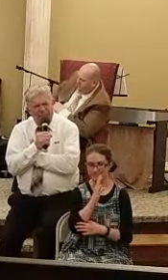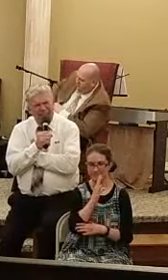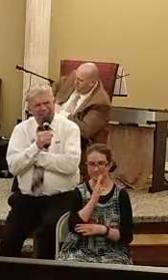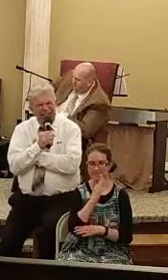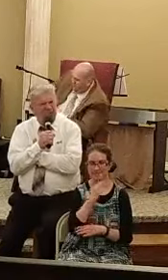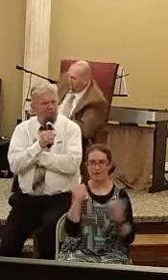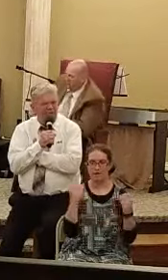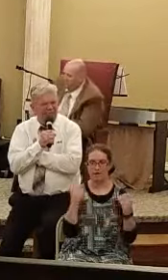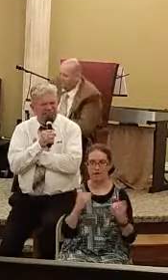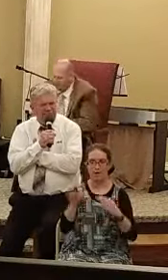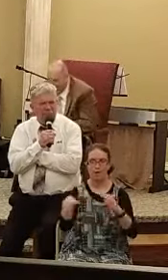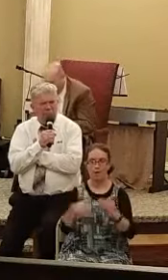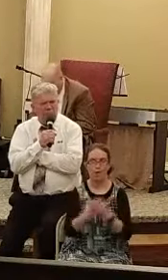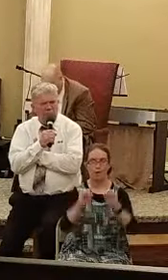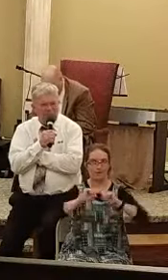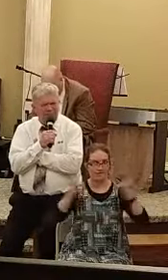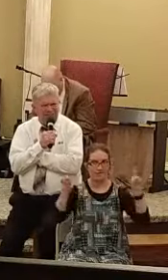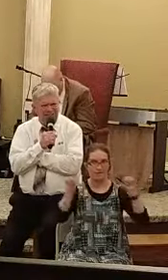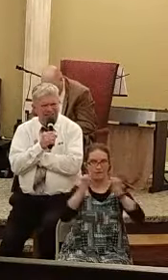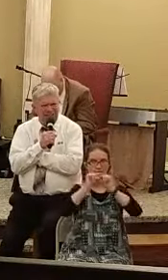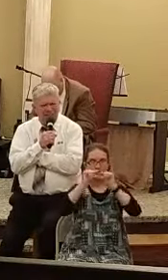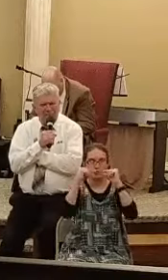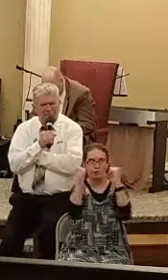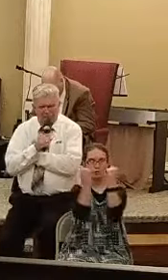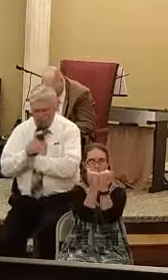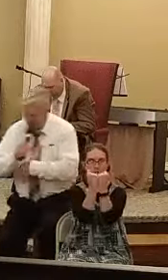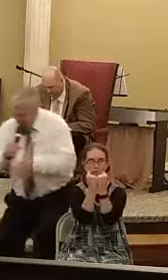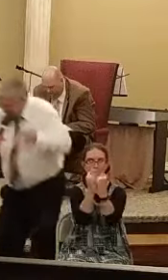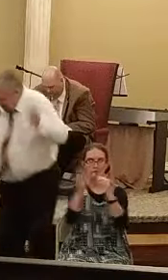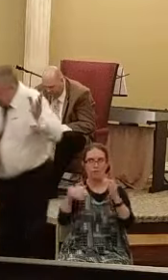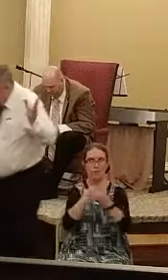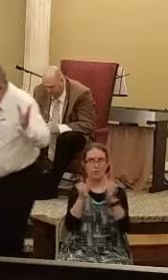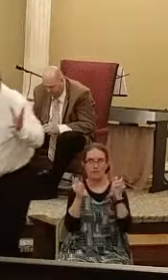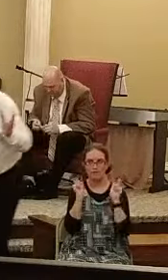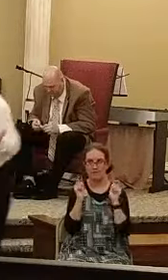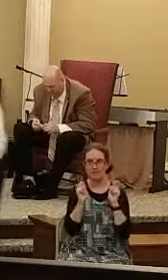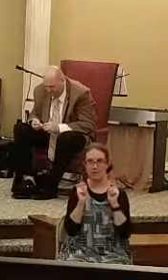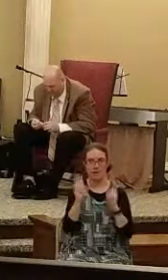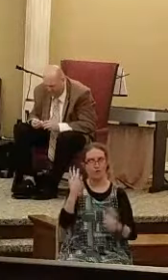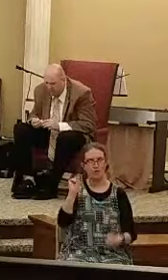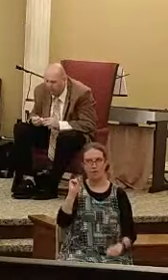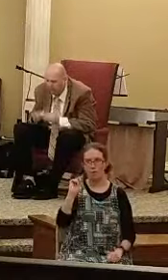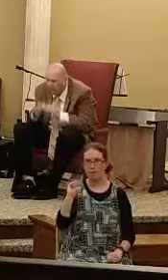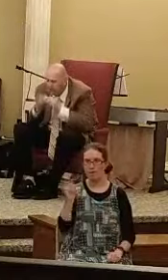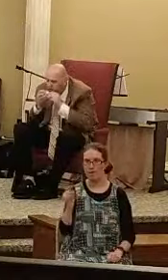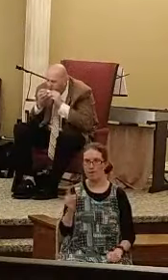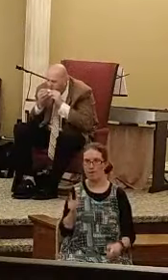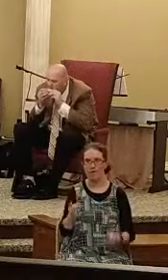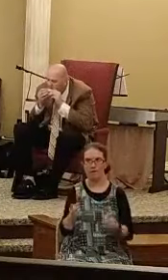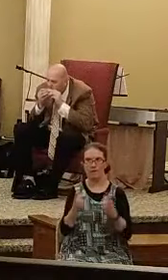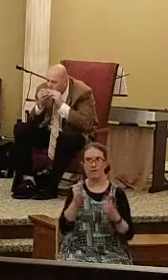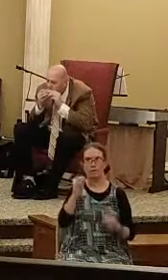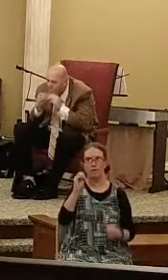But we had all these different groups who all of a sudden, out of nowhere, came to